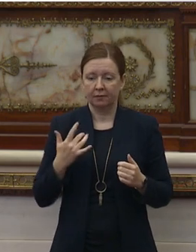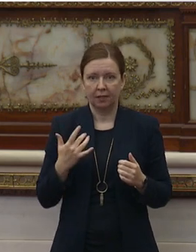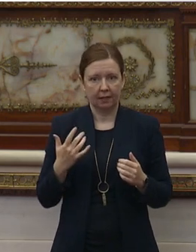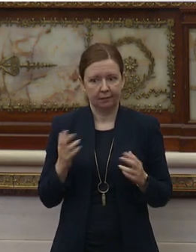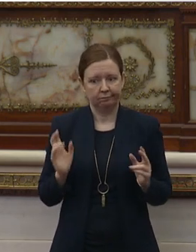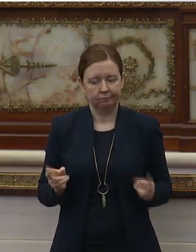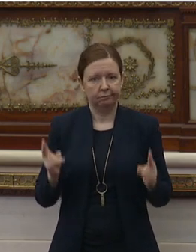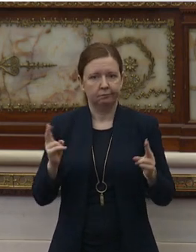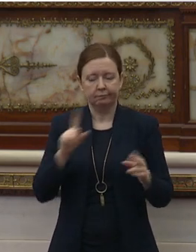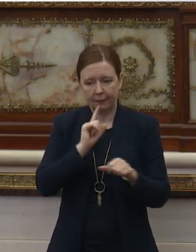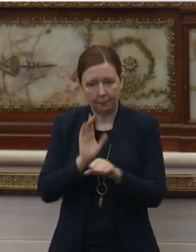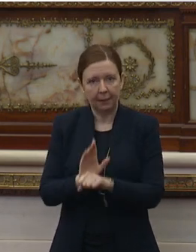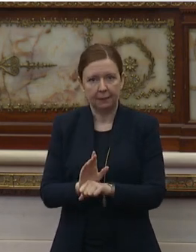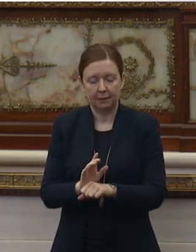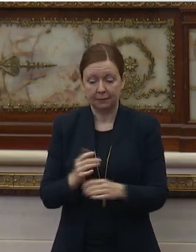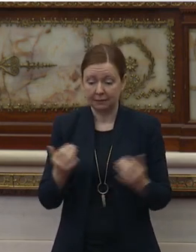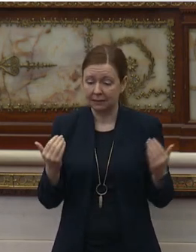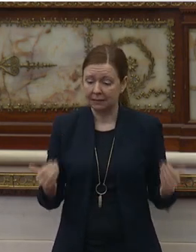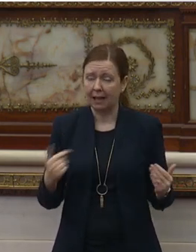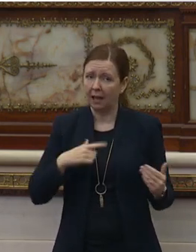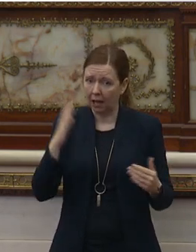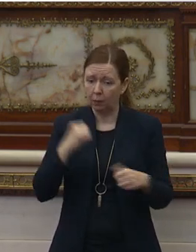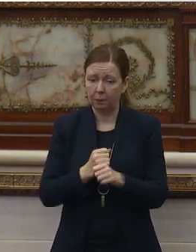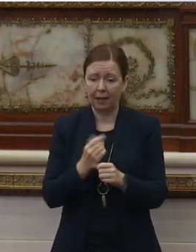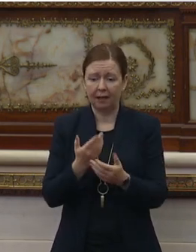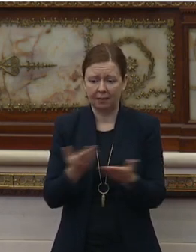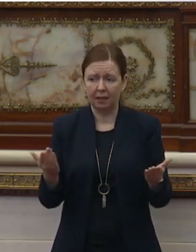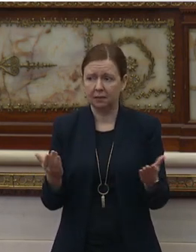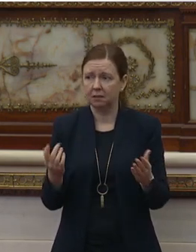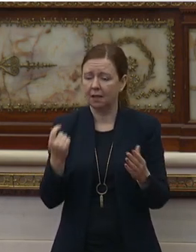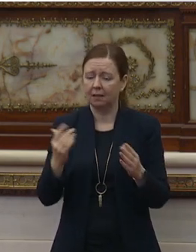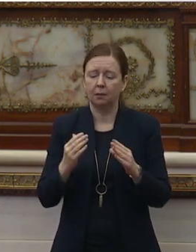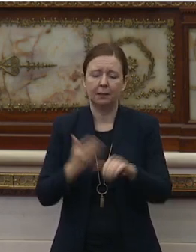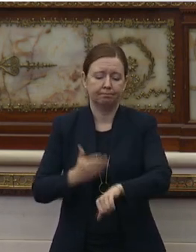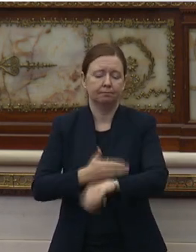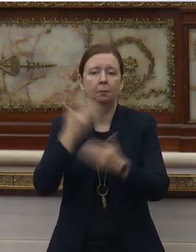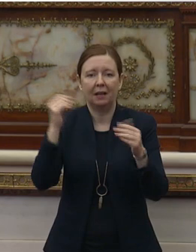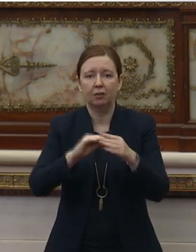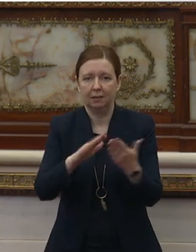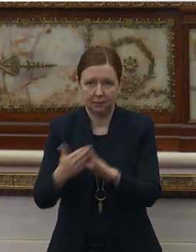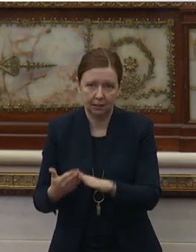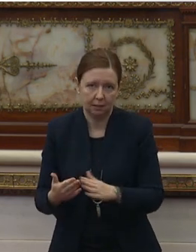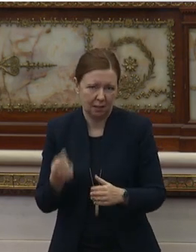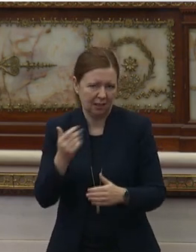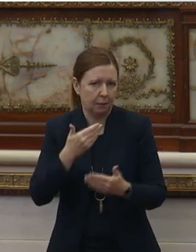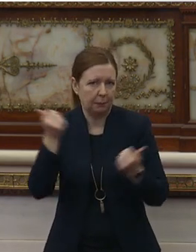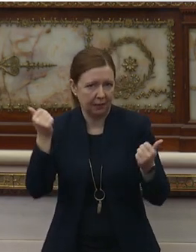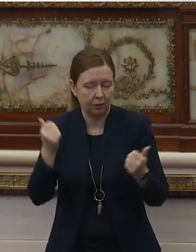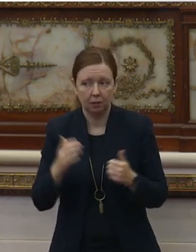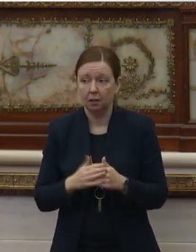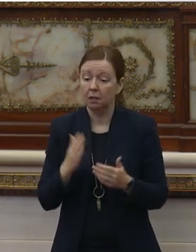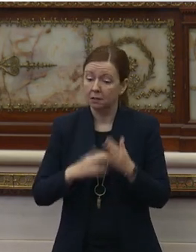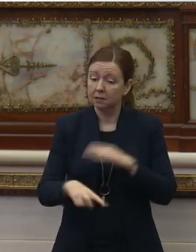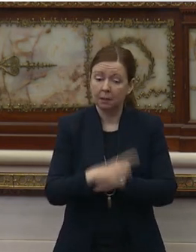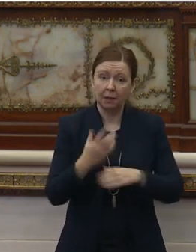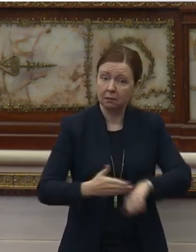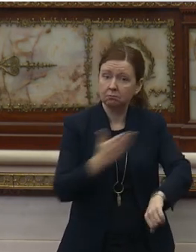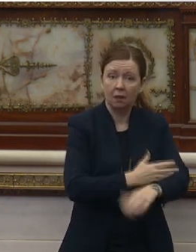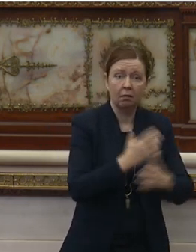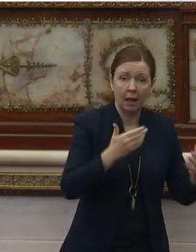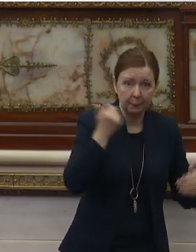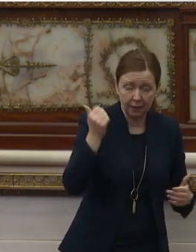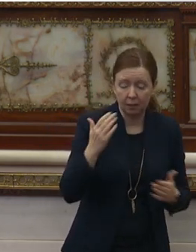urgency and commitment that today I'm going to make things a little better, a little better. And some days I make it a lot better. And